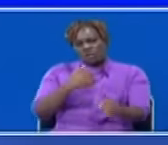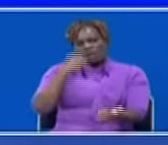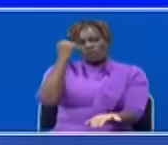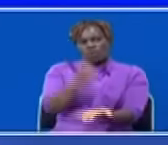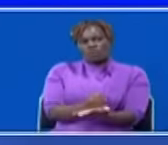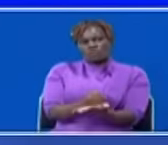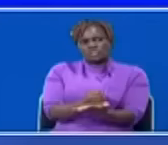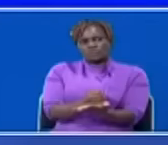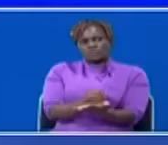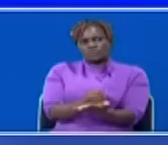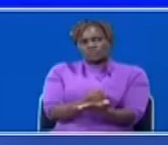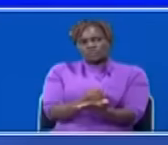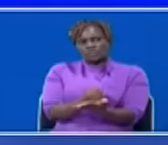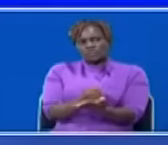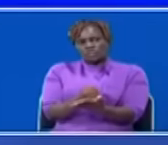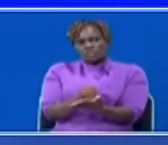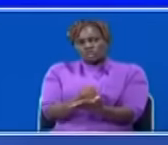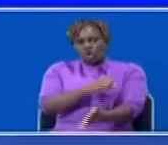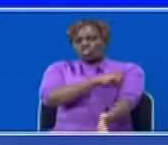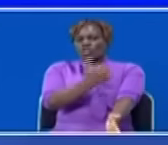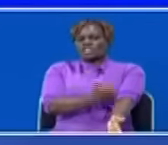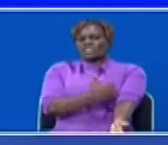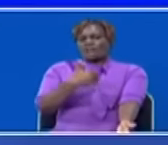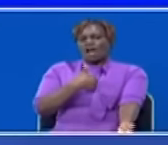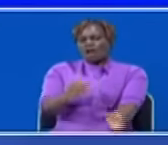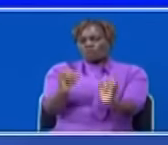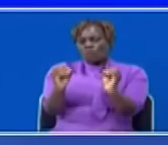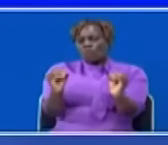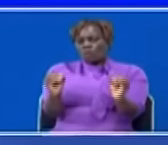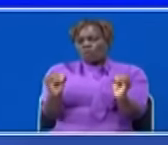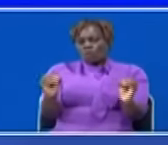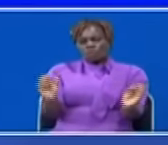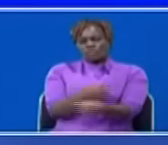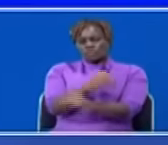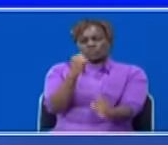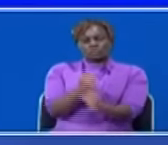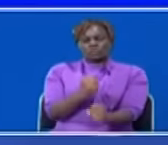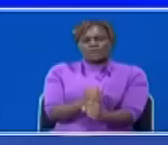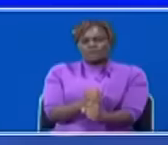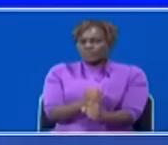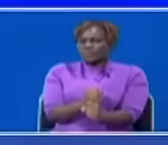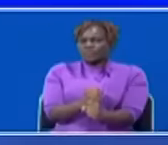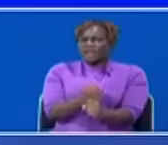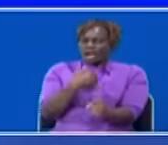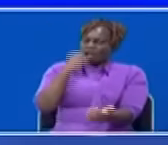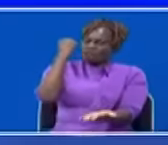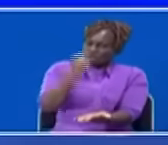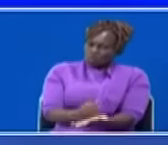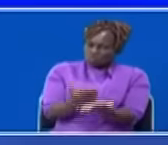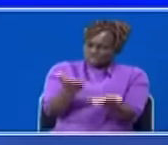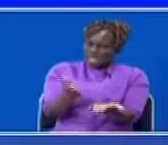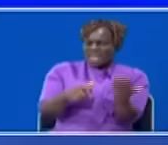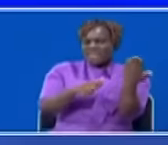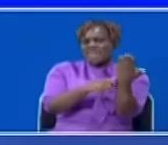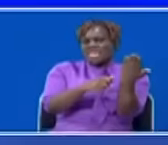has been stripped of all authority mm-hmm. to execute the mandate of that office, so that you have an office basically by